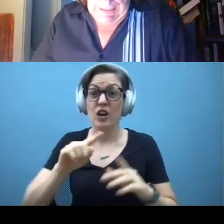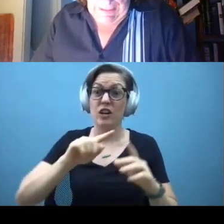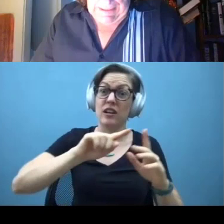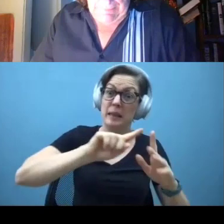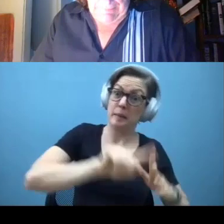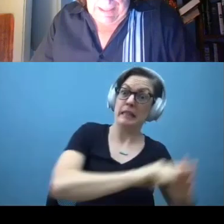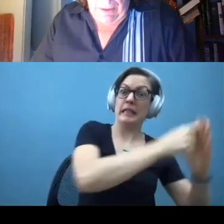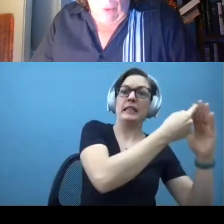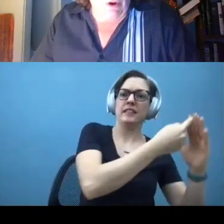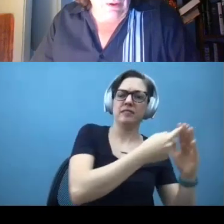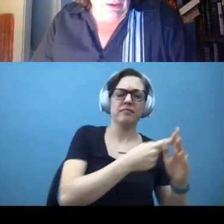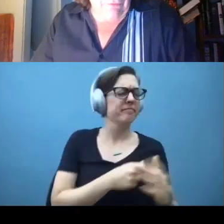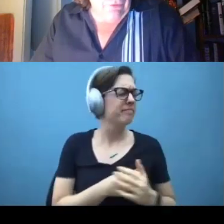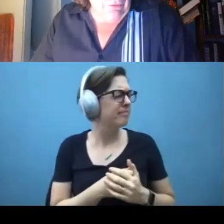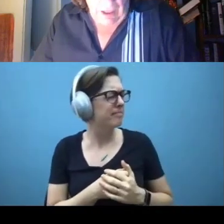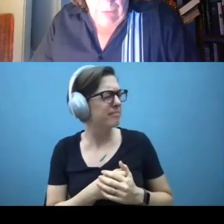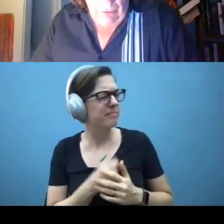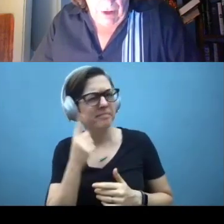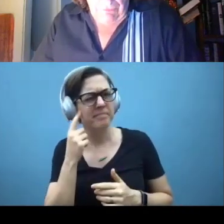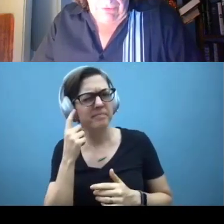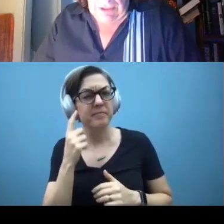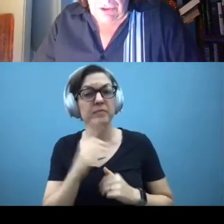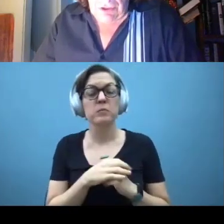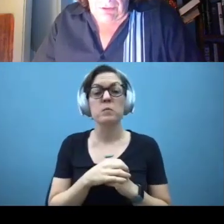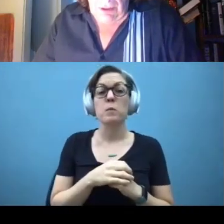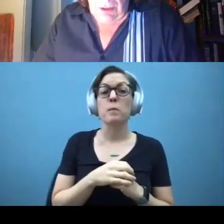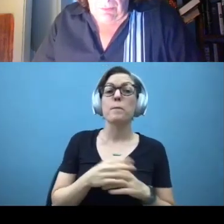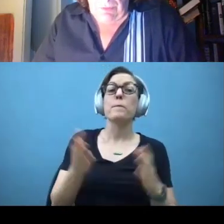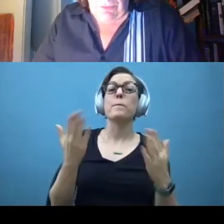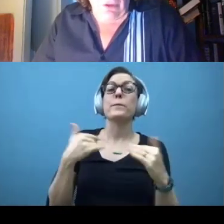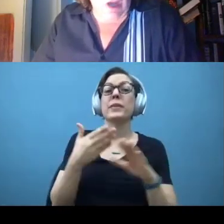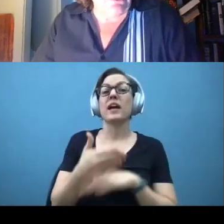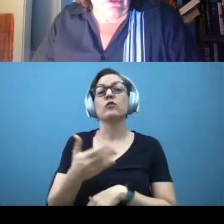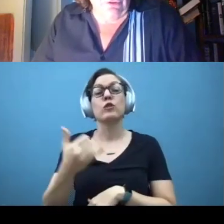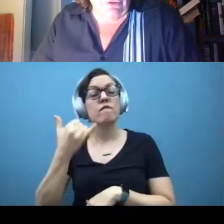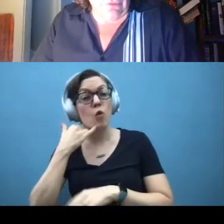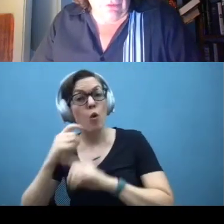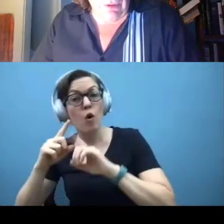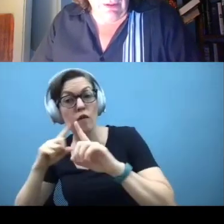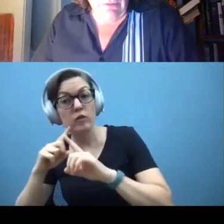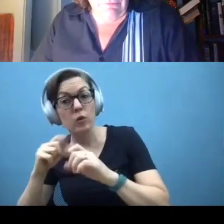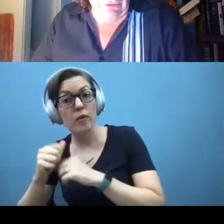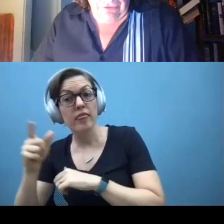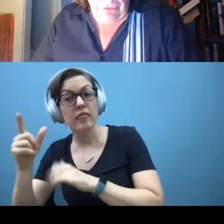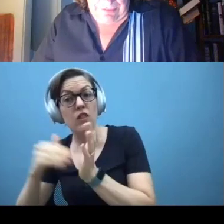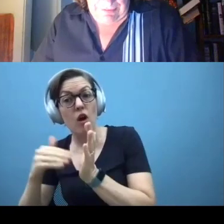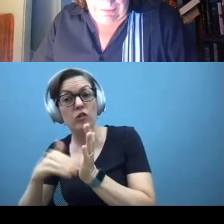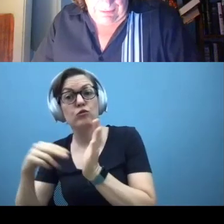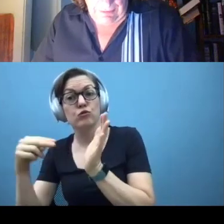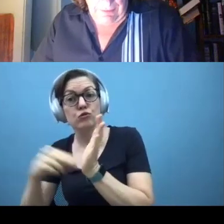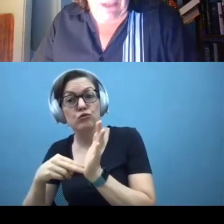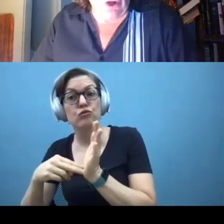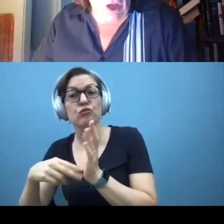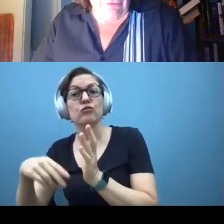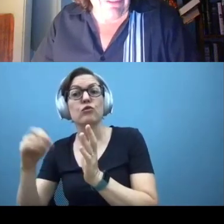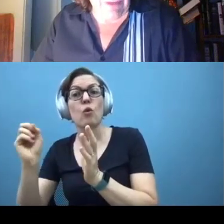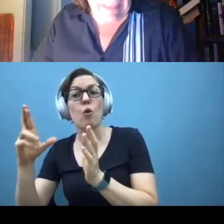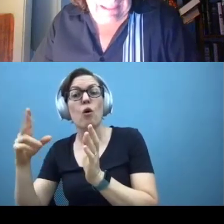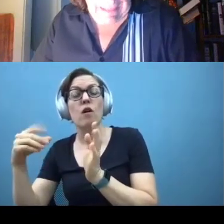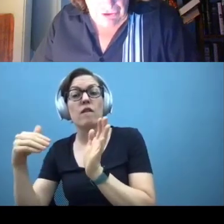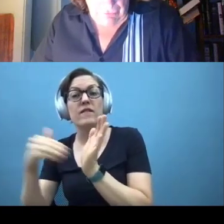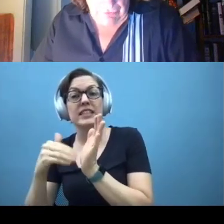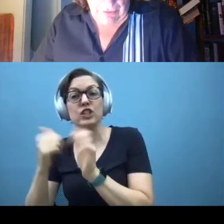troubling. Or after a telephone conversation with the doctor, a nurse, or a physician's assistant. They can